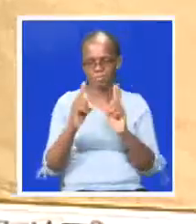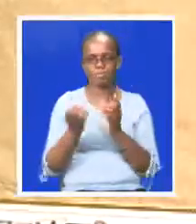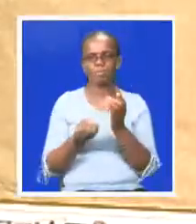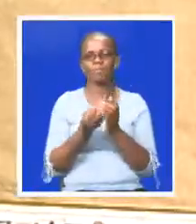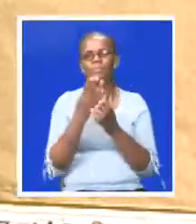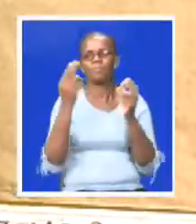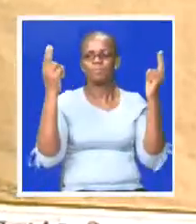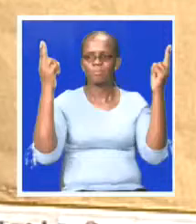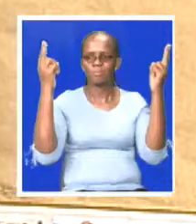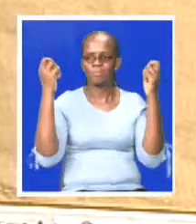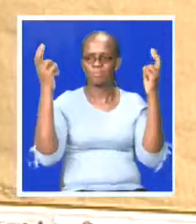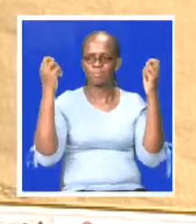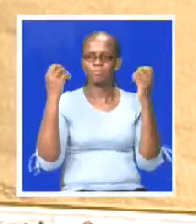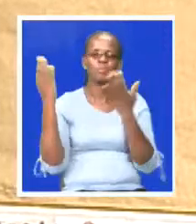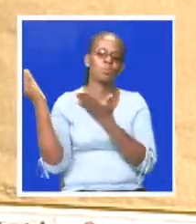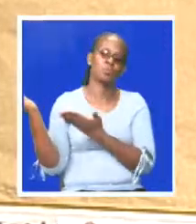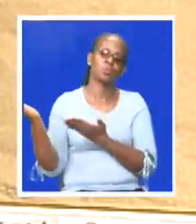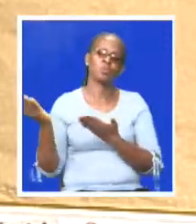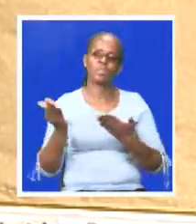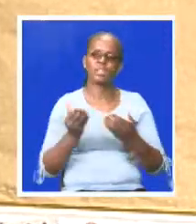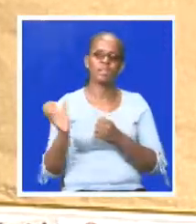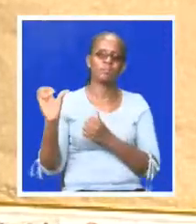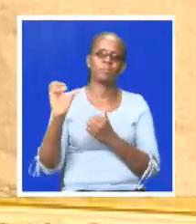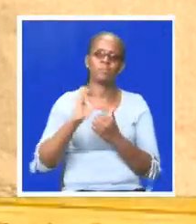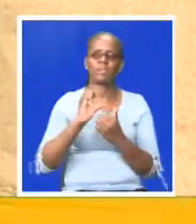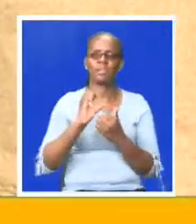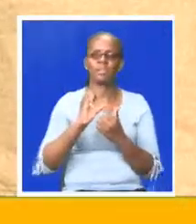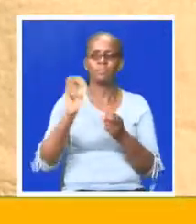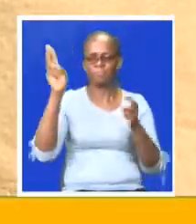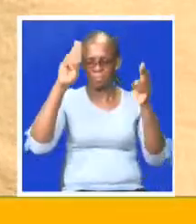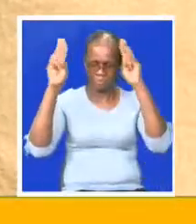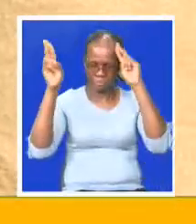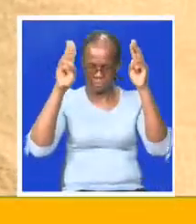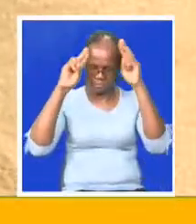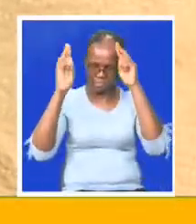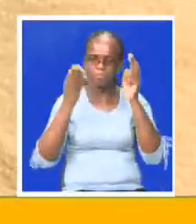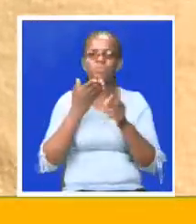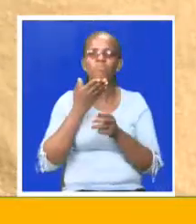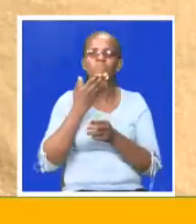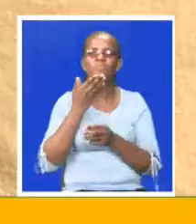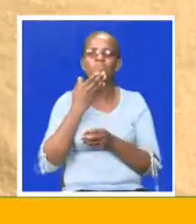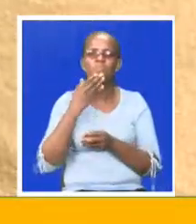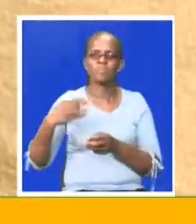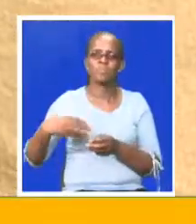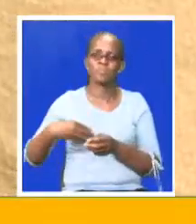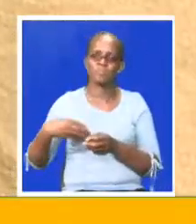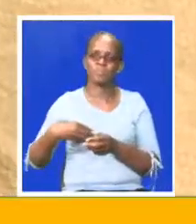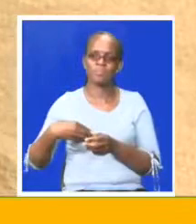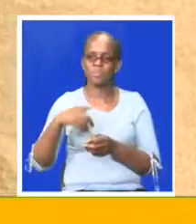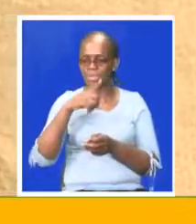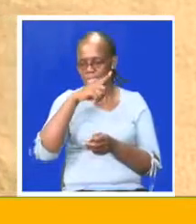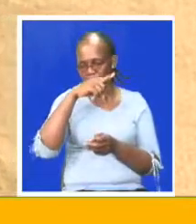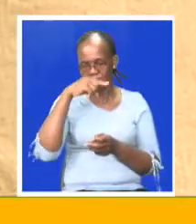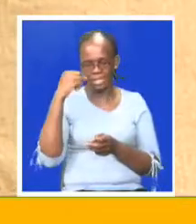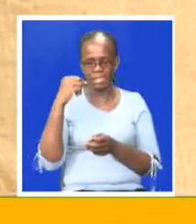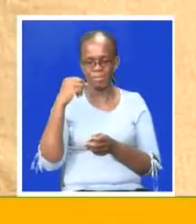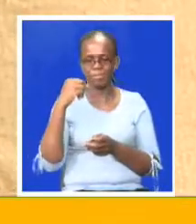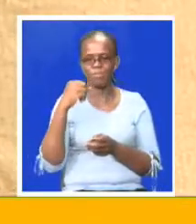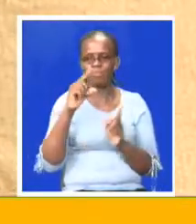you. Welcome back and good afternoon, boys and girls at home. My name is Teacher Kosi Simelane, as Nogwazi has